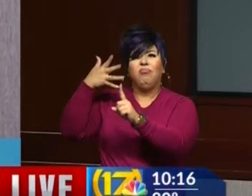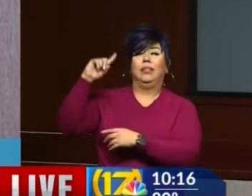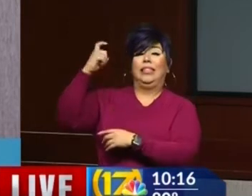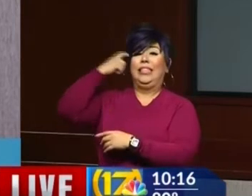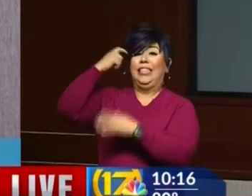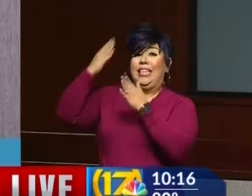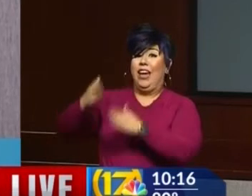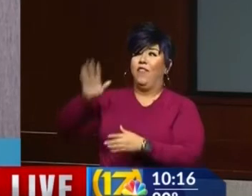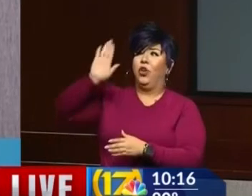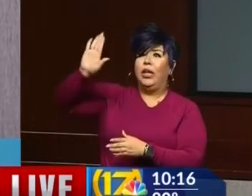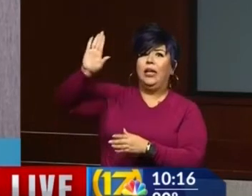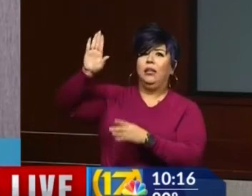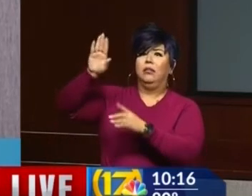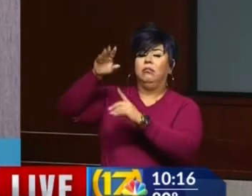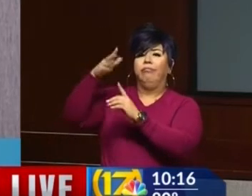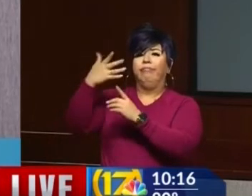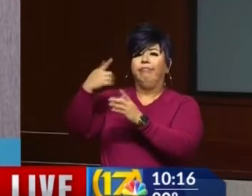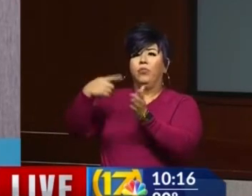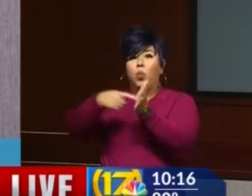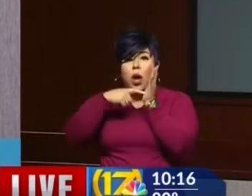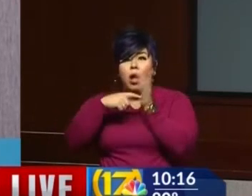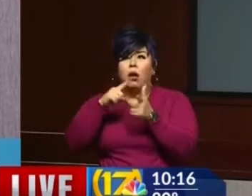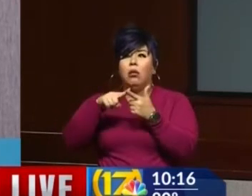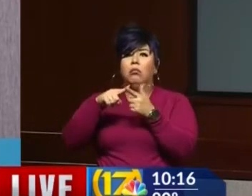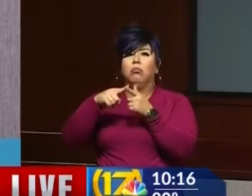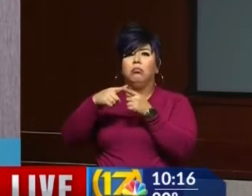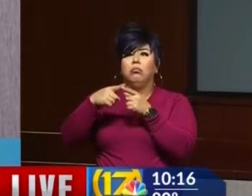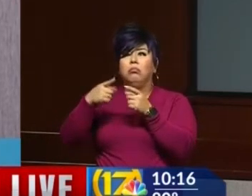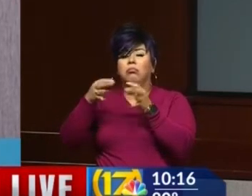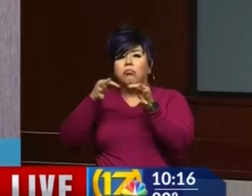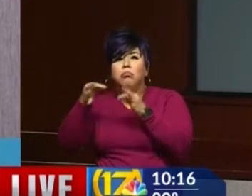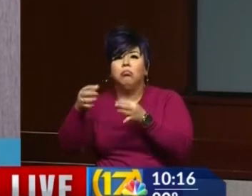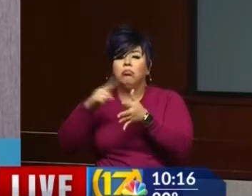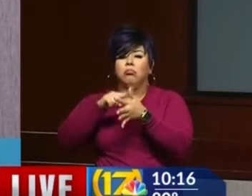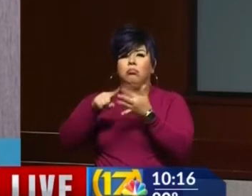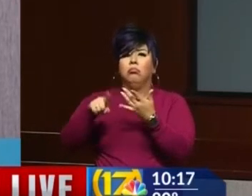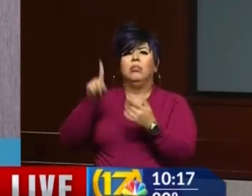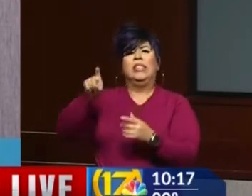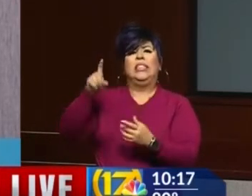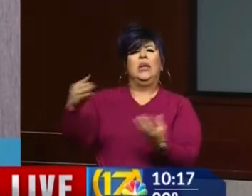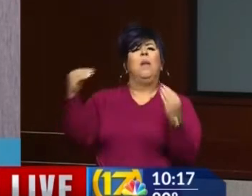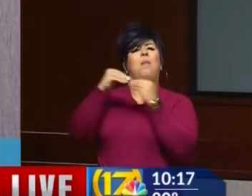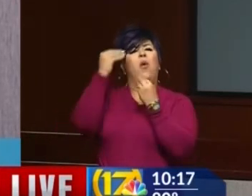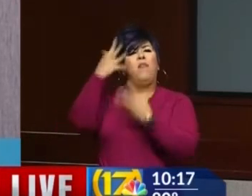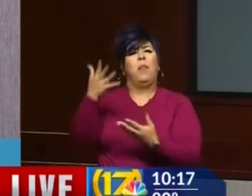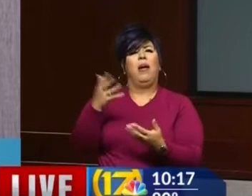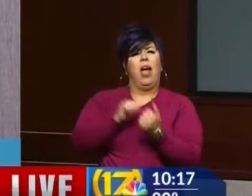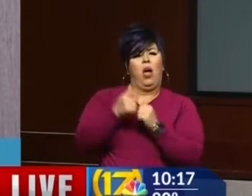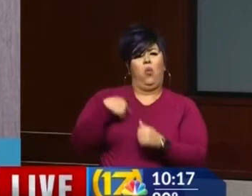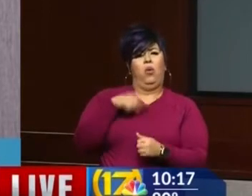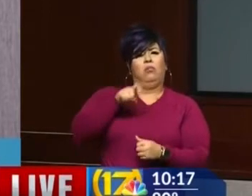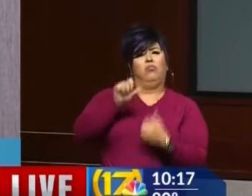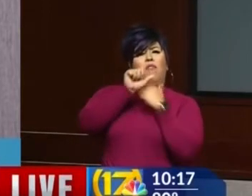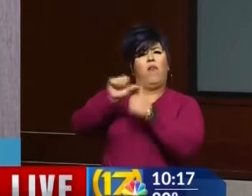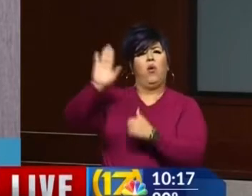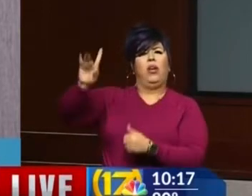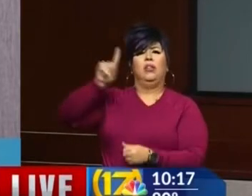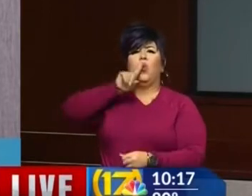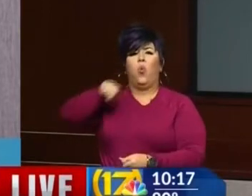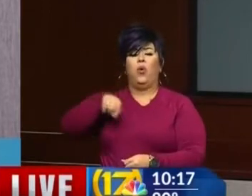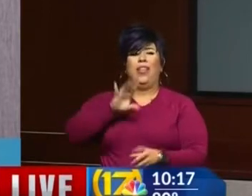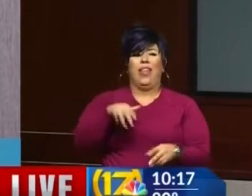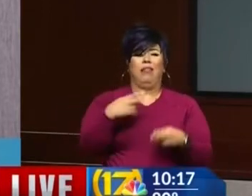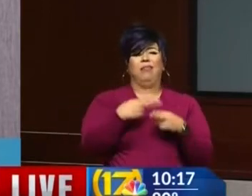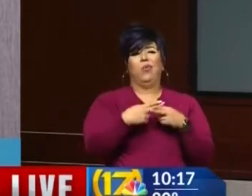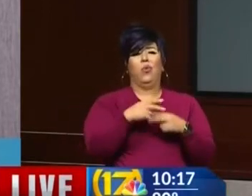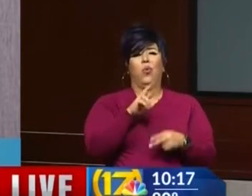directives to our county, our business community, and our residents related to COVID-19. This resolution has